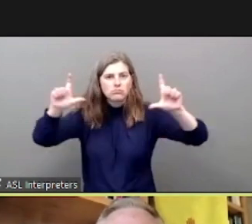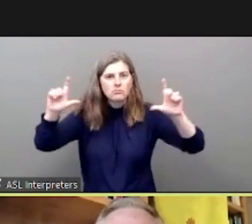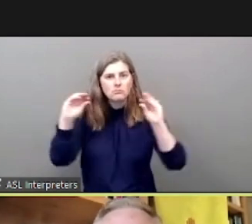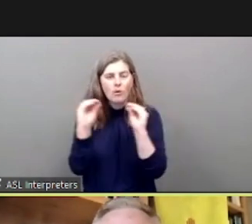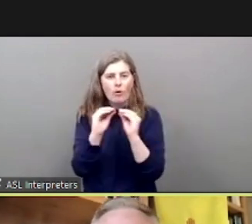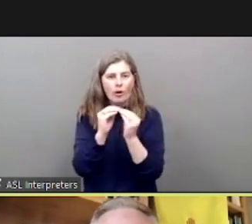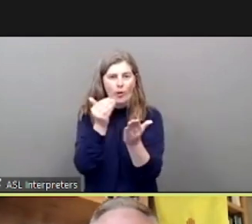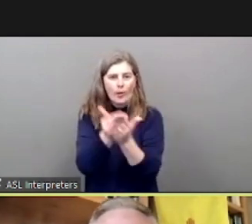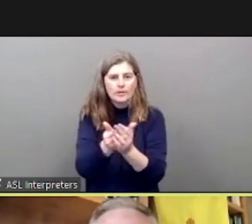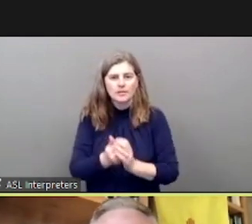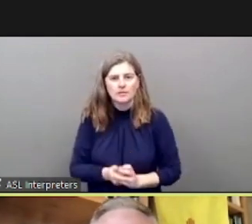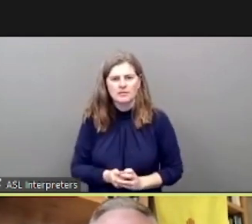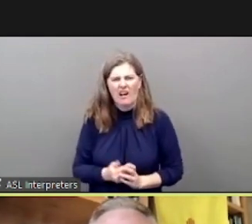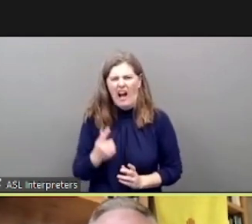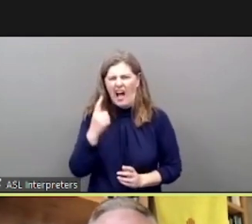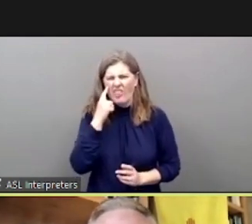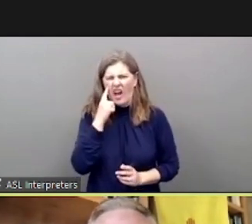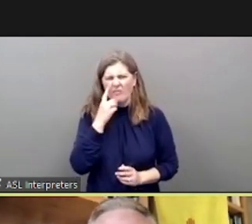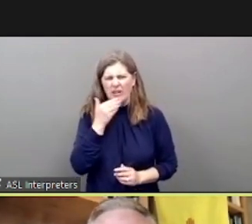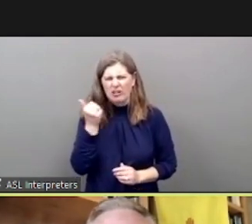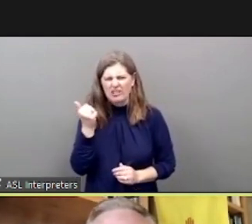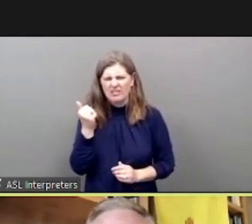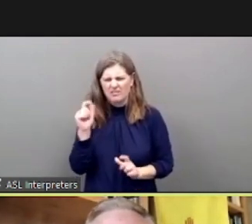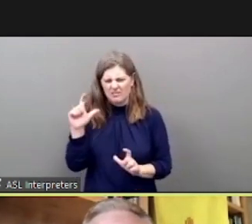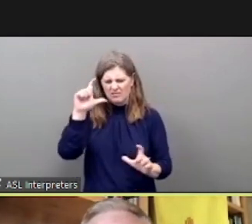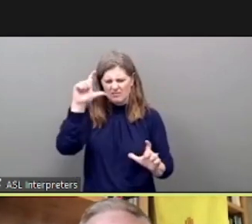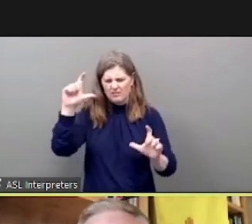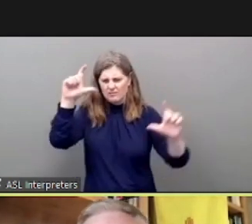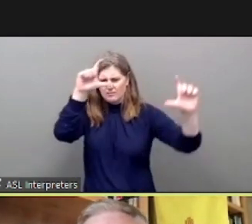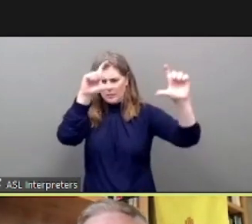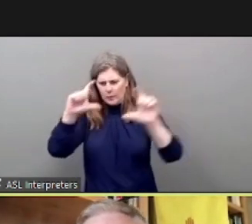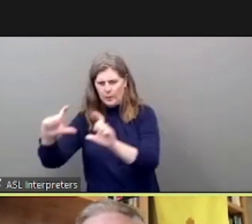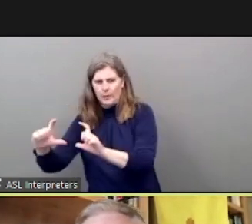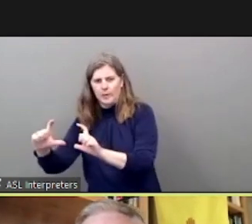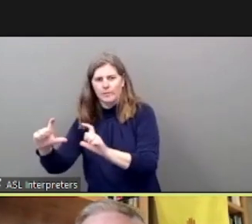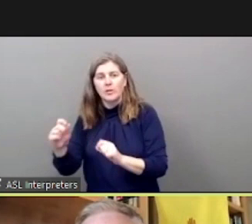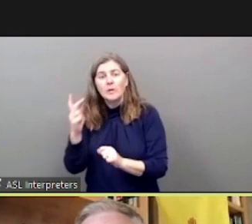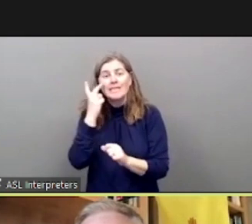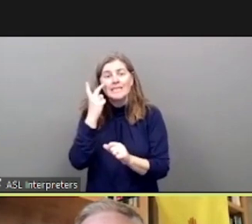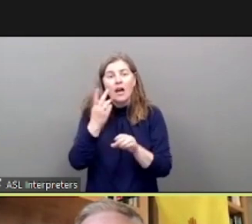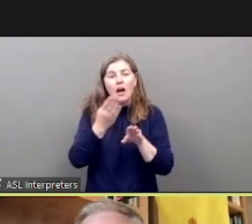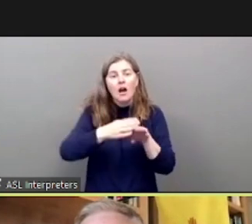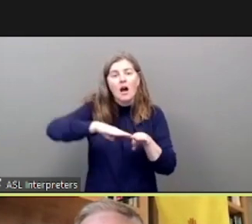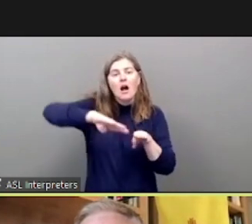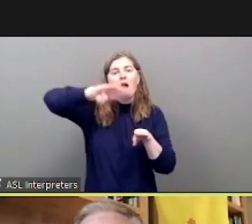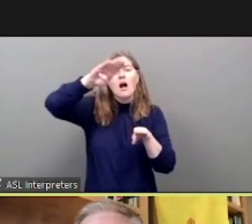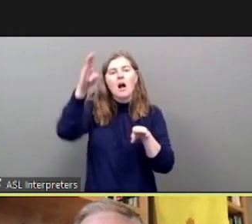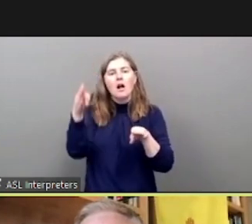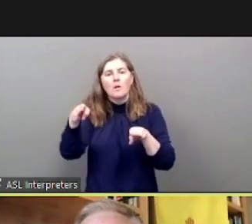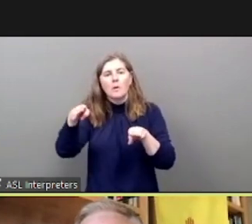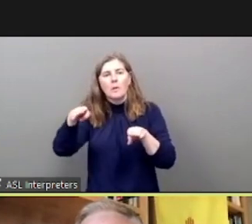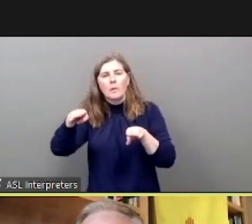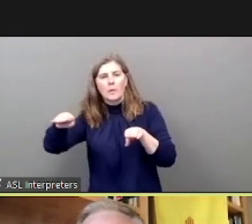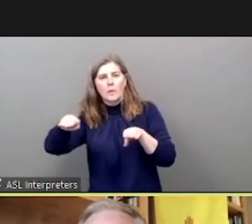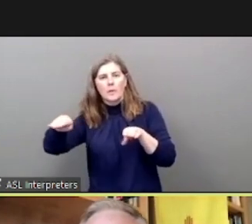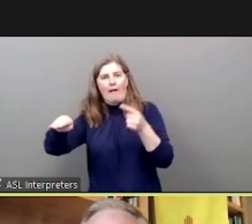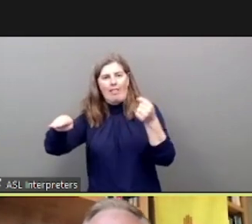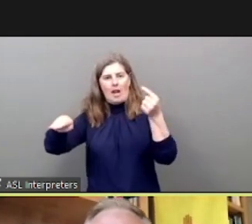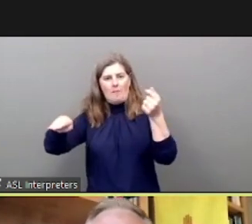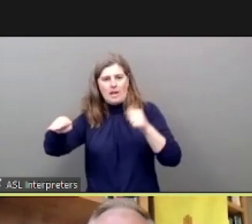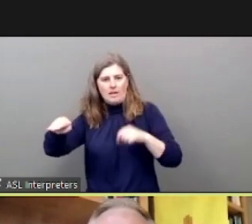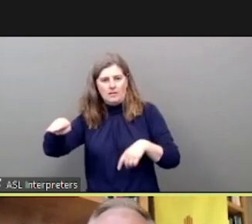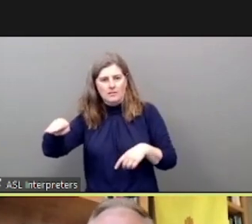that. I thought I could do better than this. Yeah, I can. So you can see it a little bit better. Here it comes down and then sort of kind